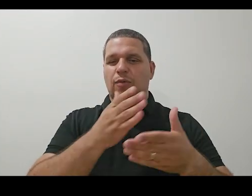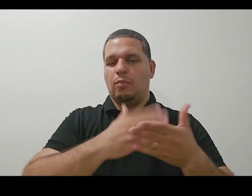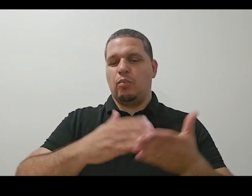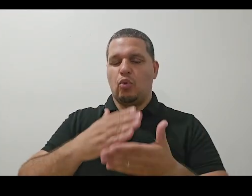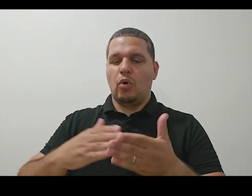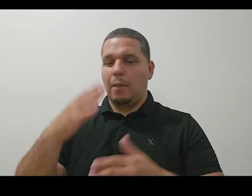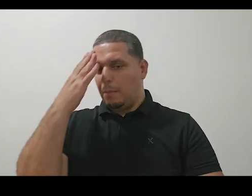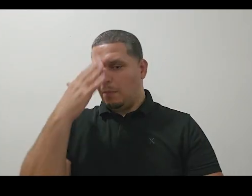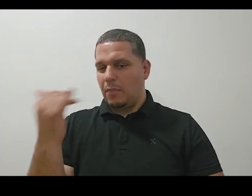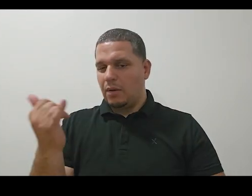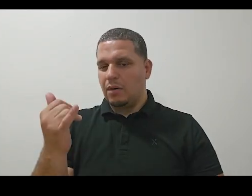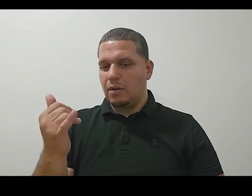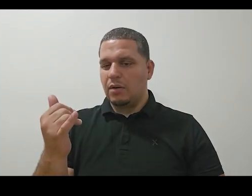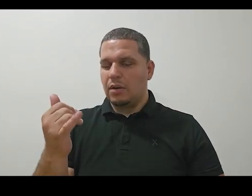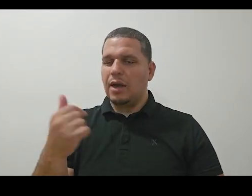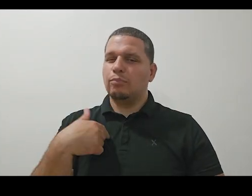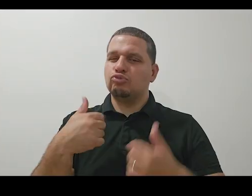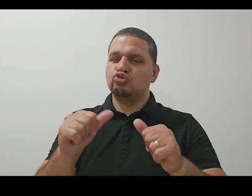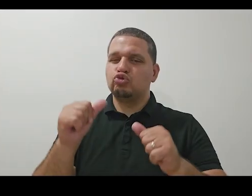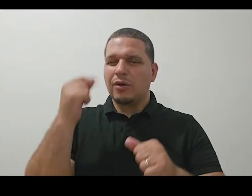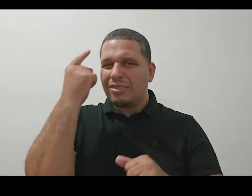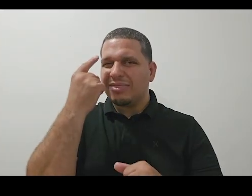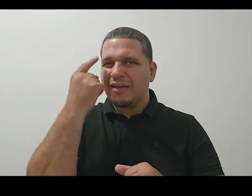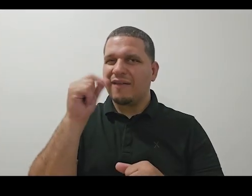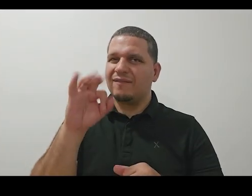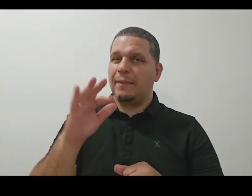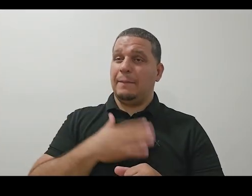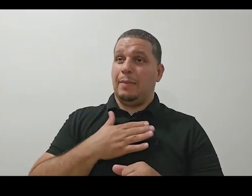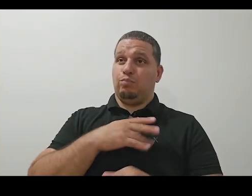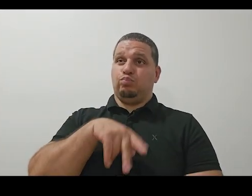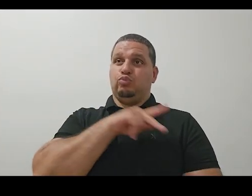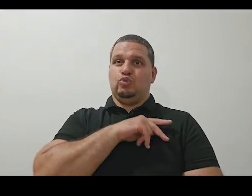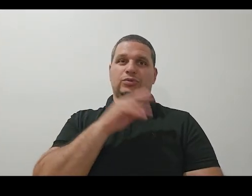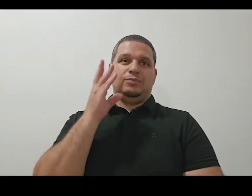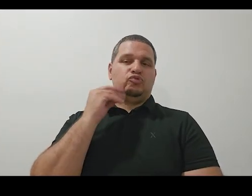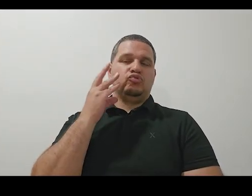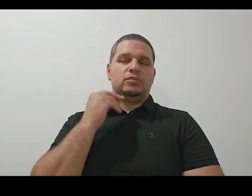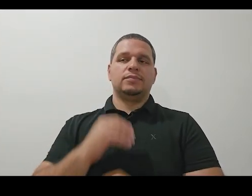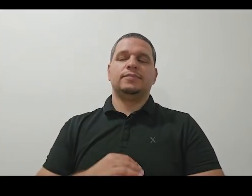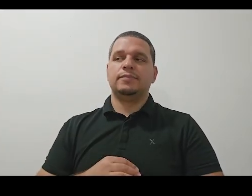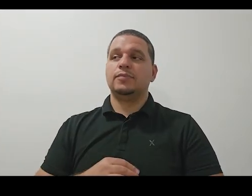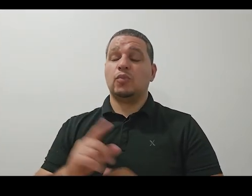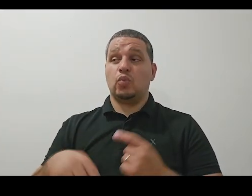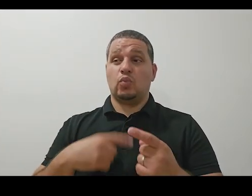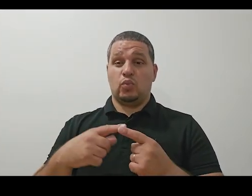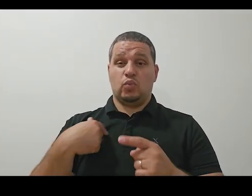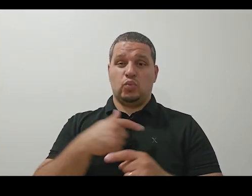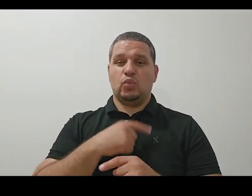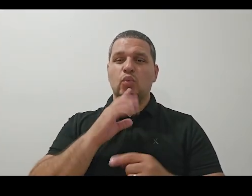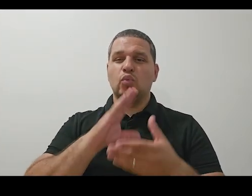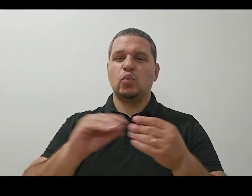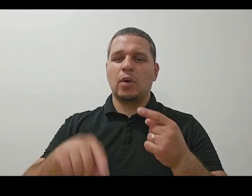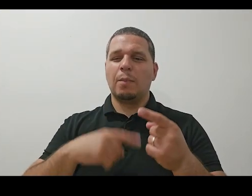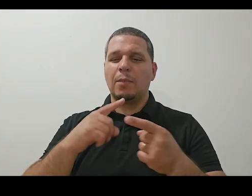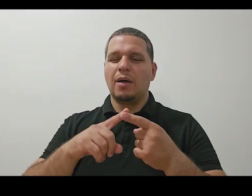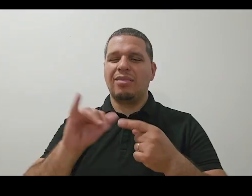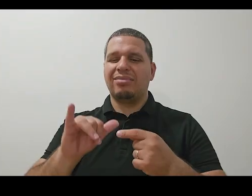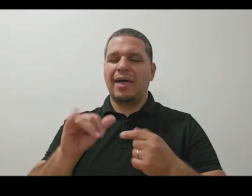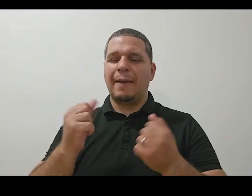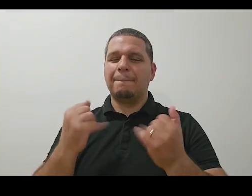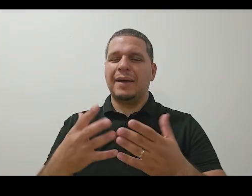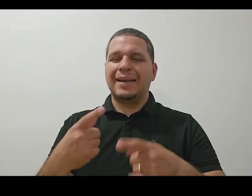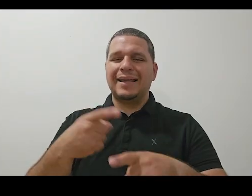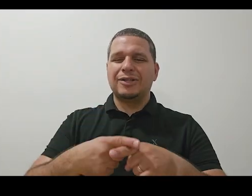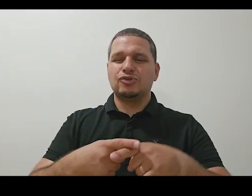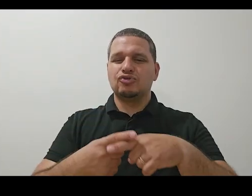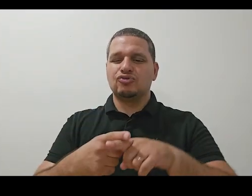different parts because I try to think of the personal experiences that I've had. And so when we were talking earlier about the